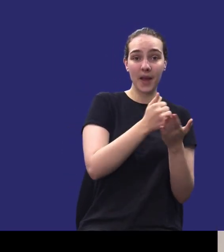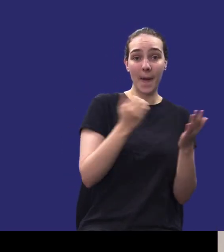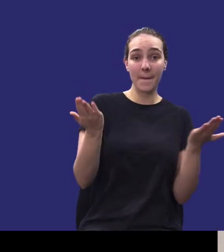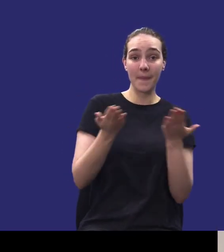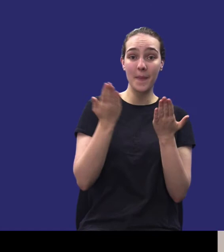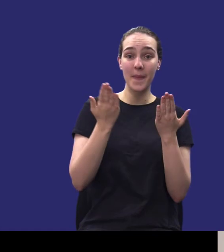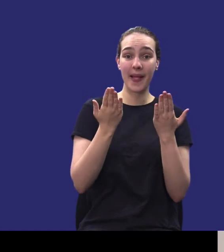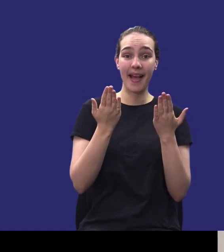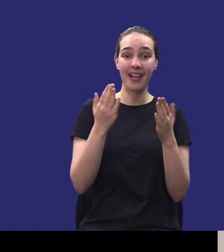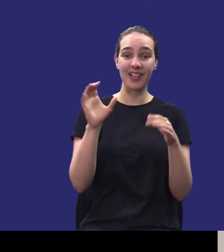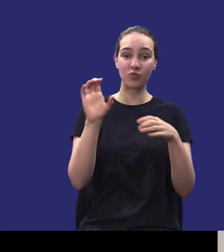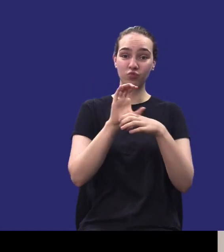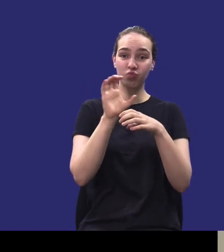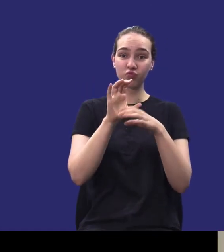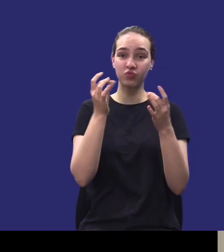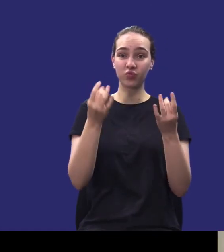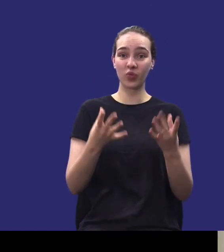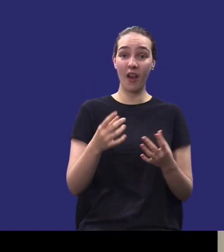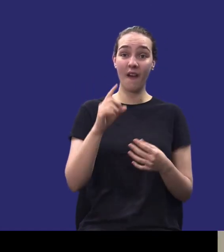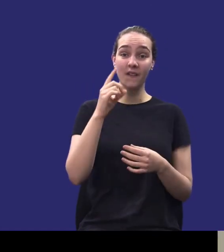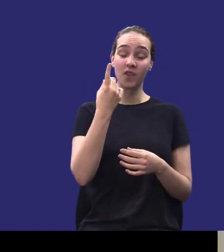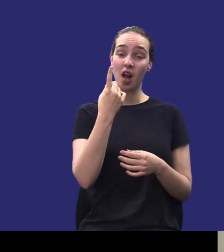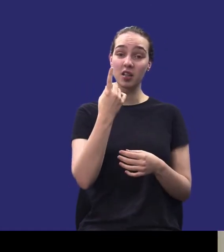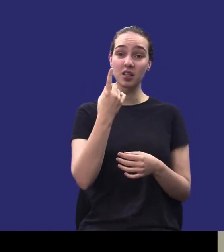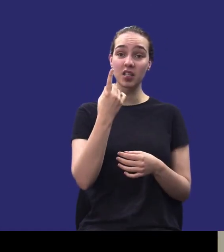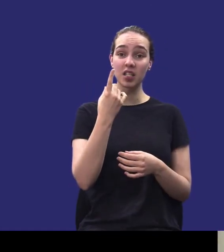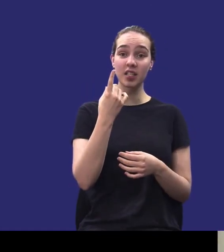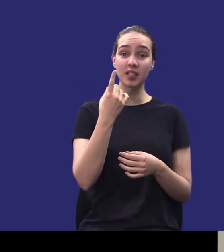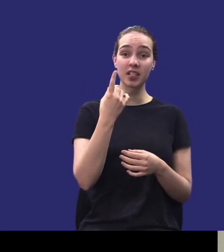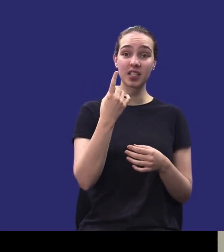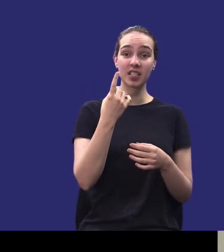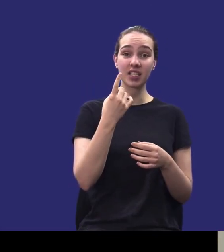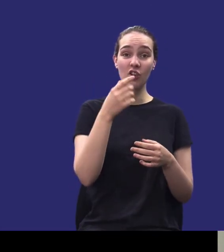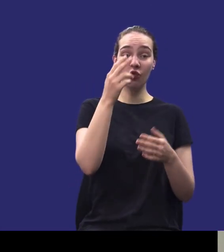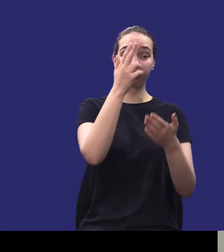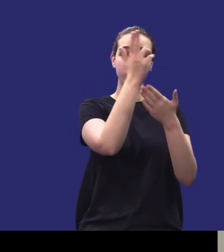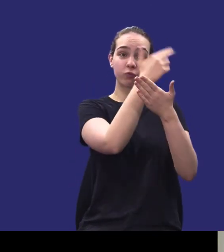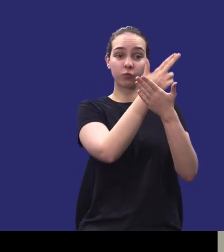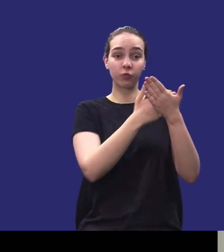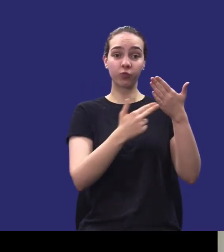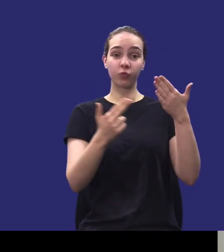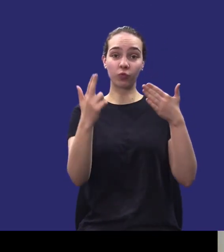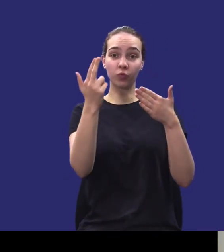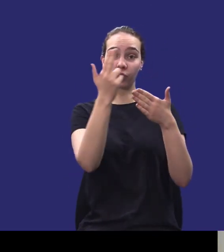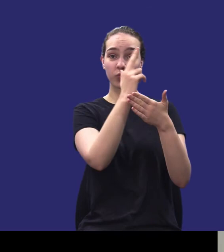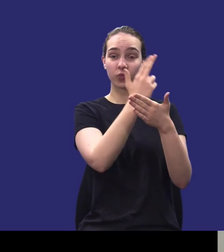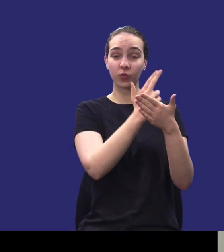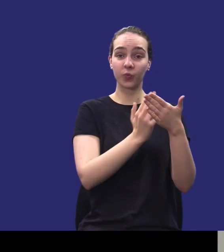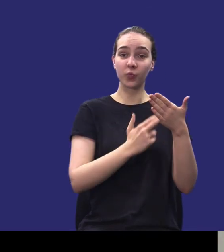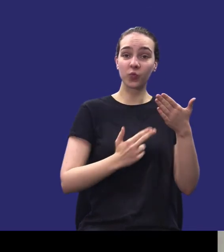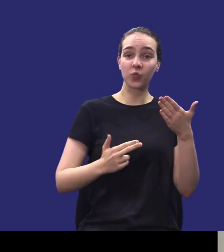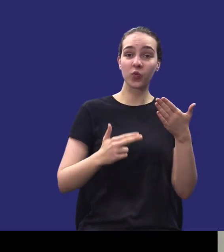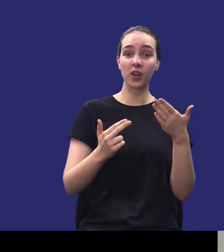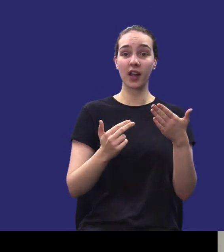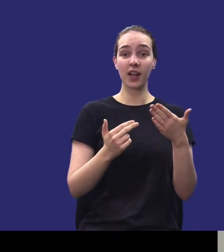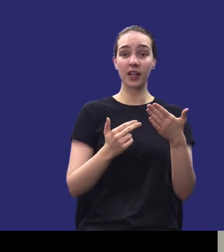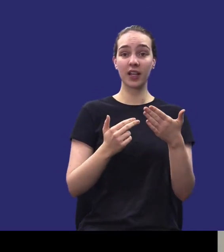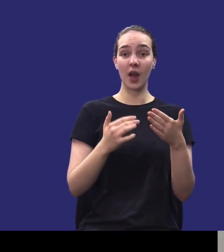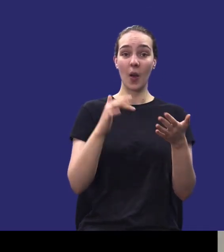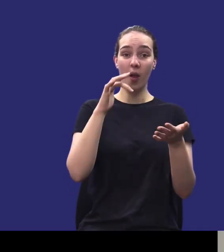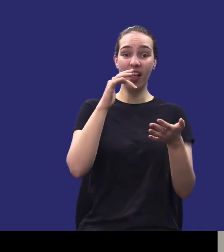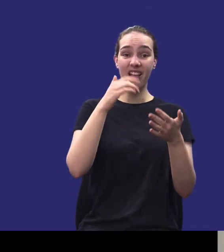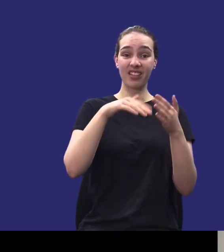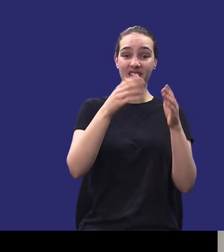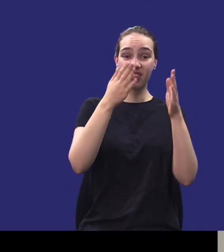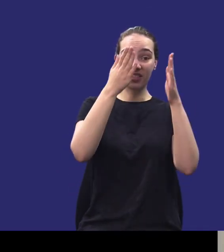right, let's get creative. For your first step, to decorate your board game, color in between the